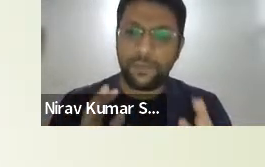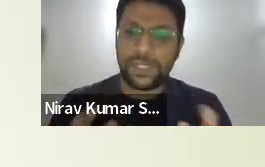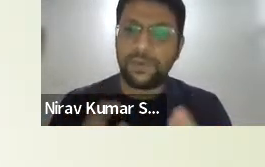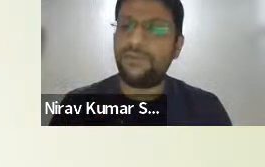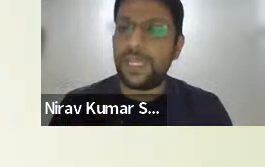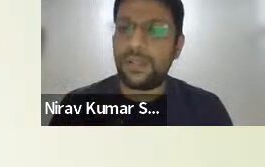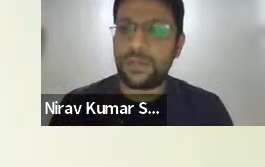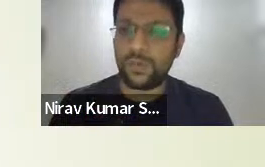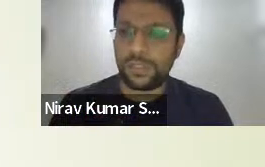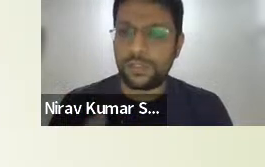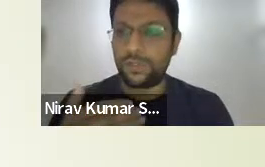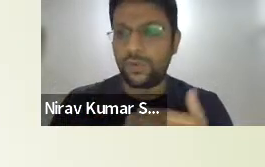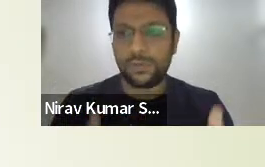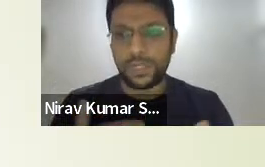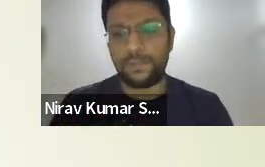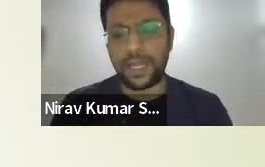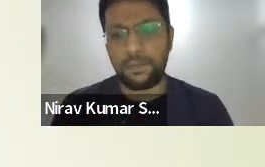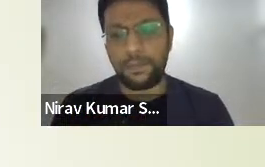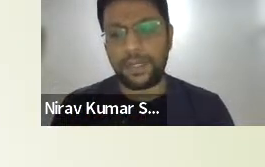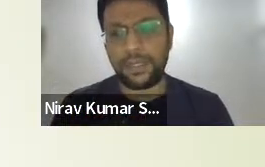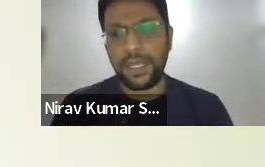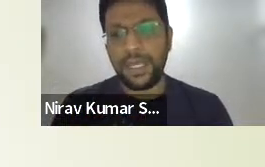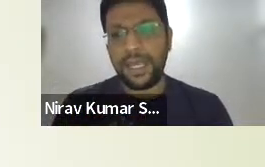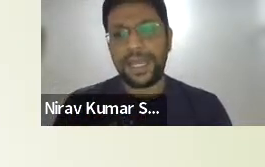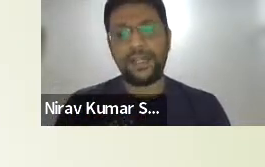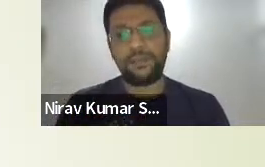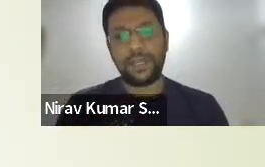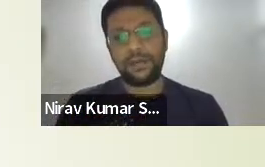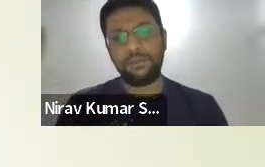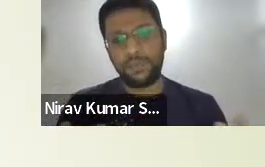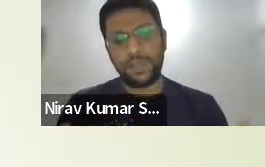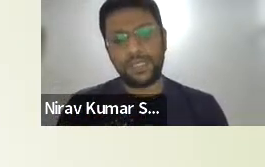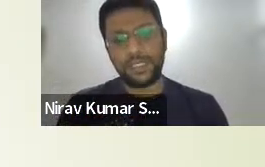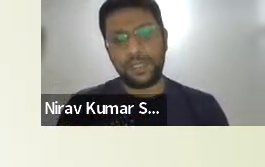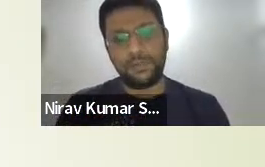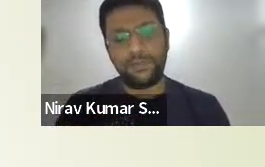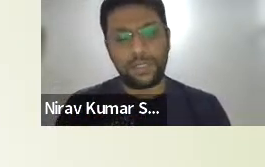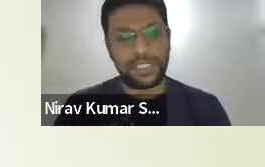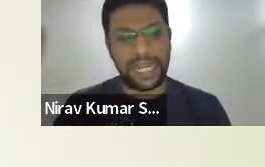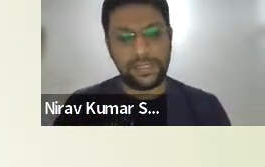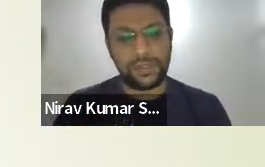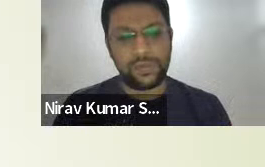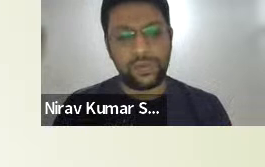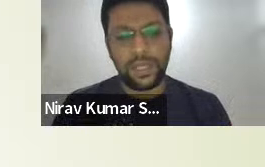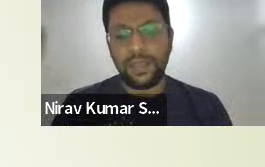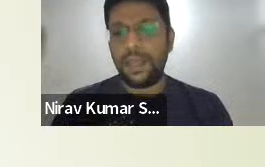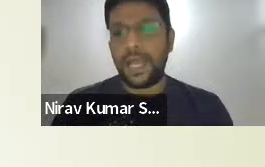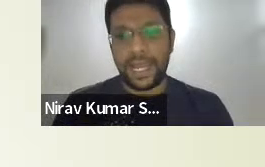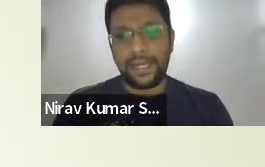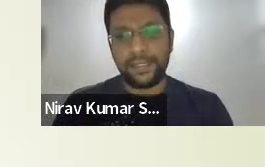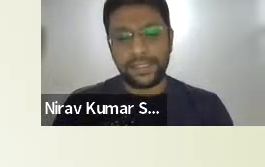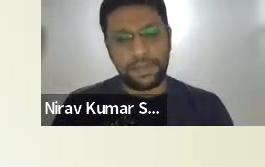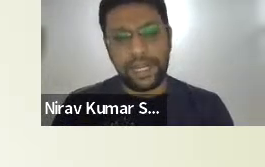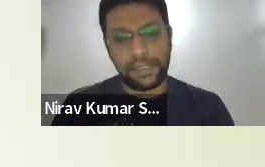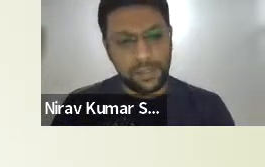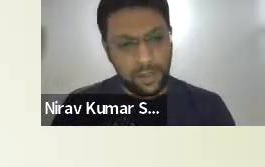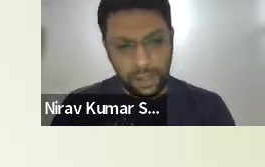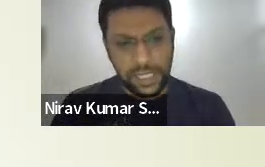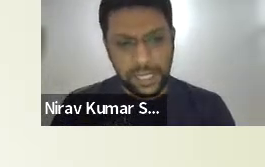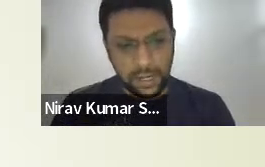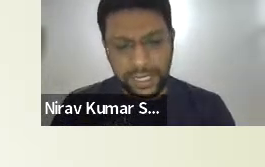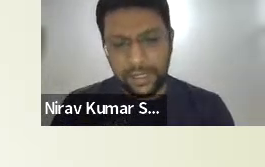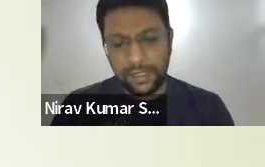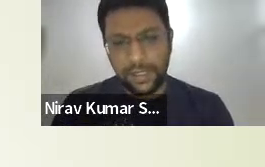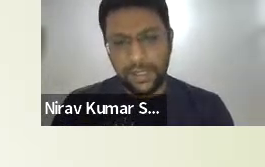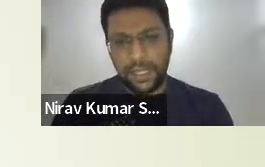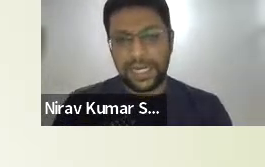languages, once we feed those tools will become better, and it'll become cheaper and cheaper for channels to add subtitles on